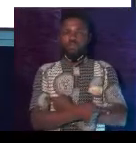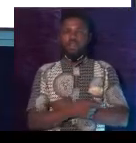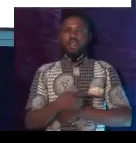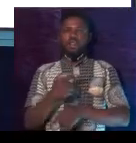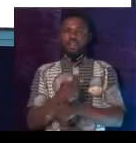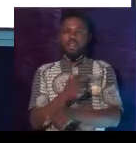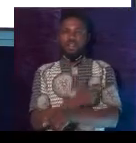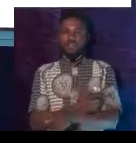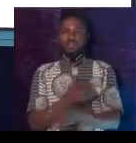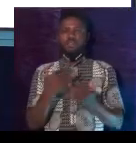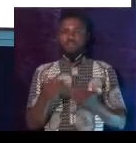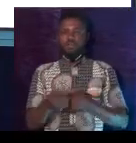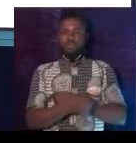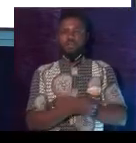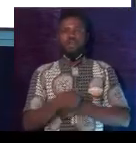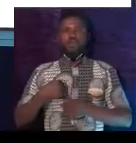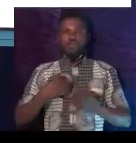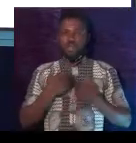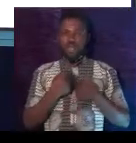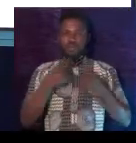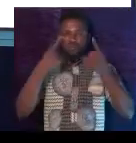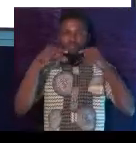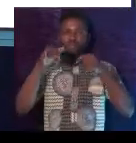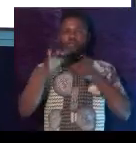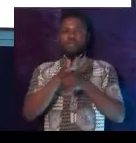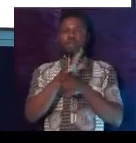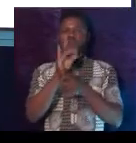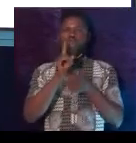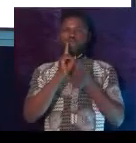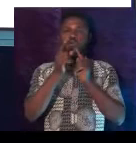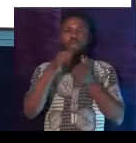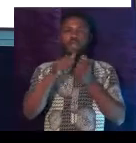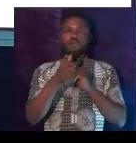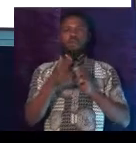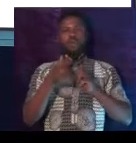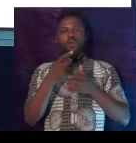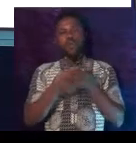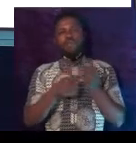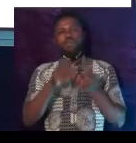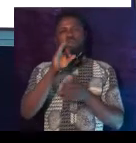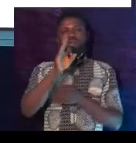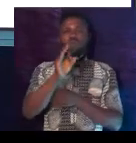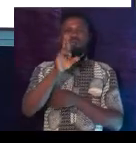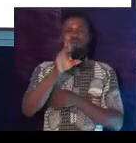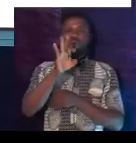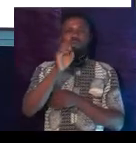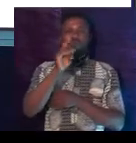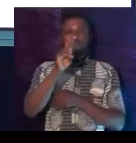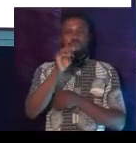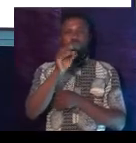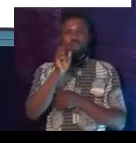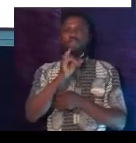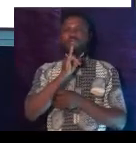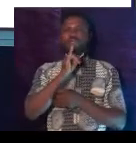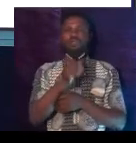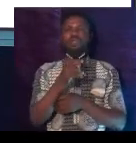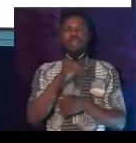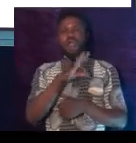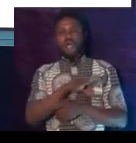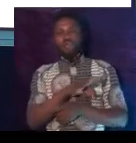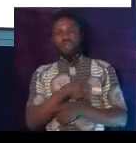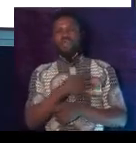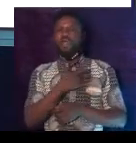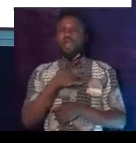lesson. In today's lesson, we have successfully talked about what friction is, the advantages